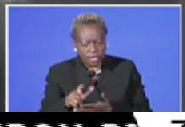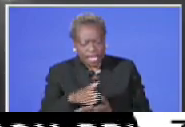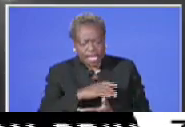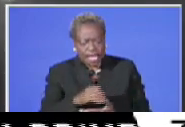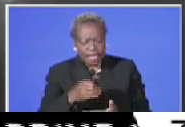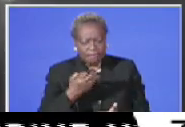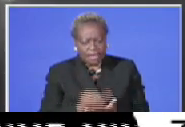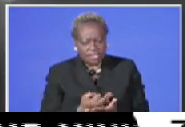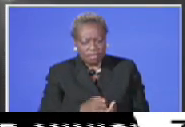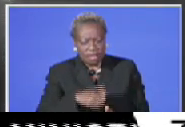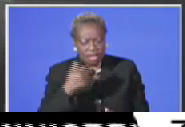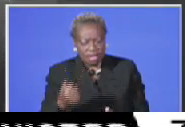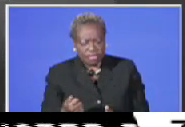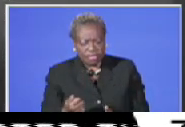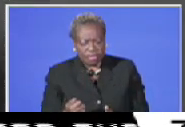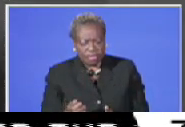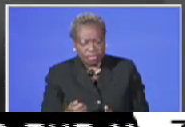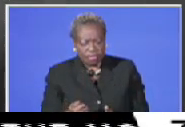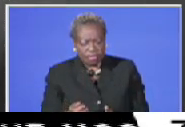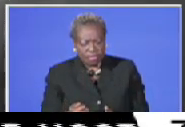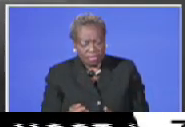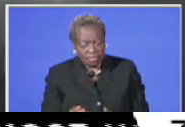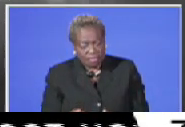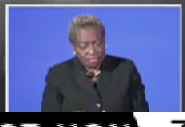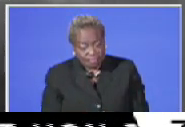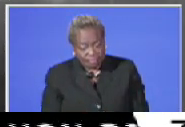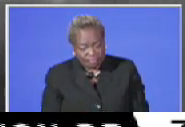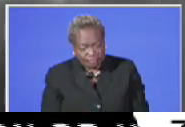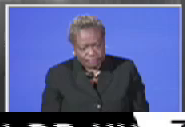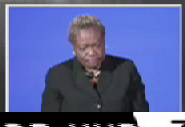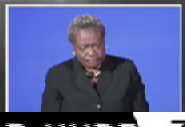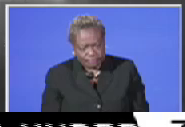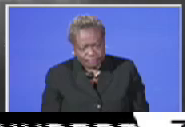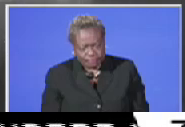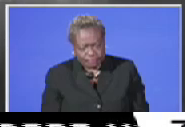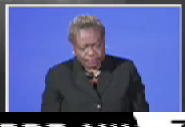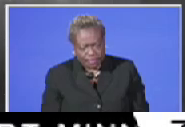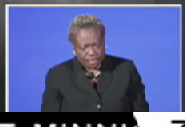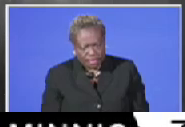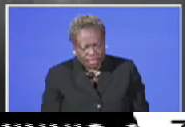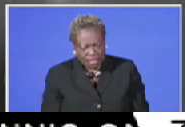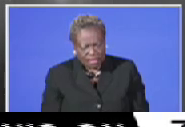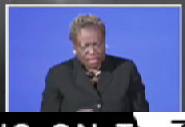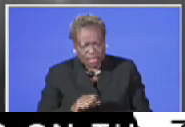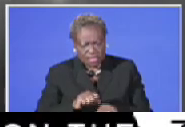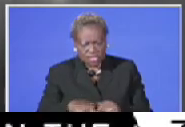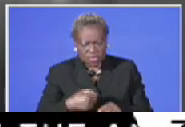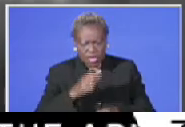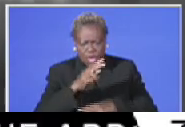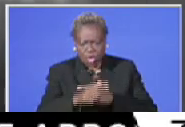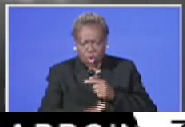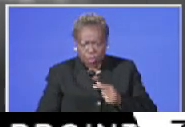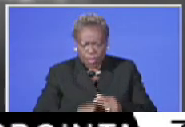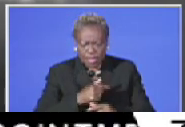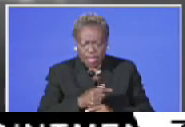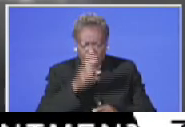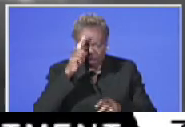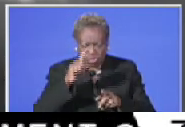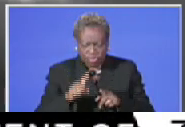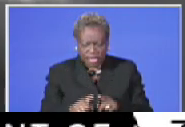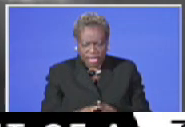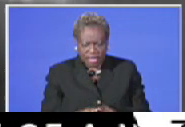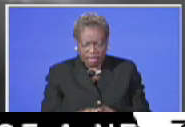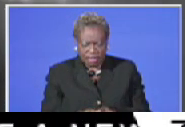of other identified risks such as nuclear proliferation, etc. So these are globally agreed standards at